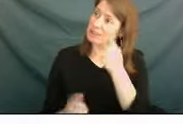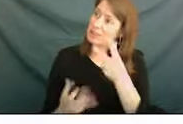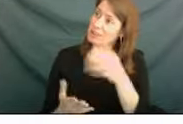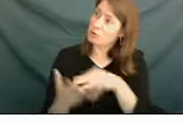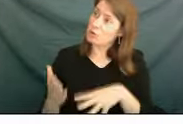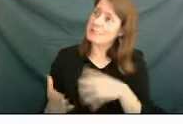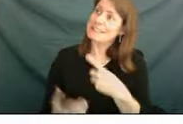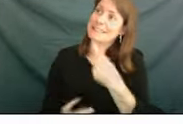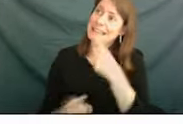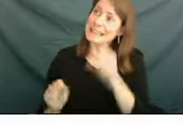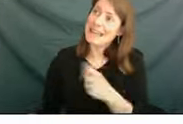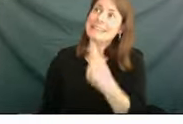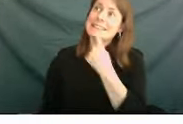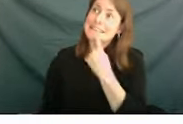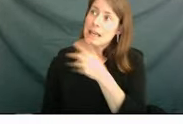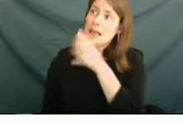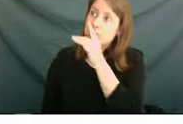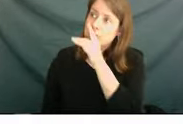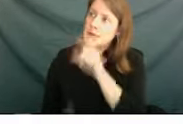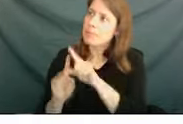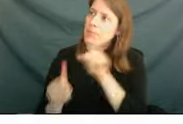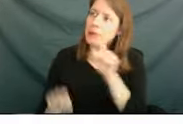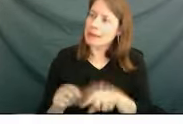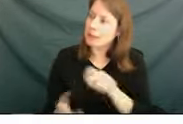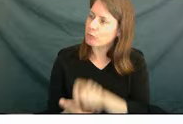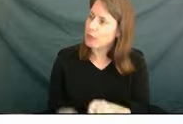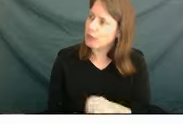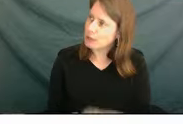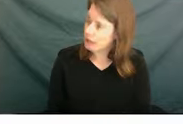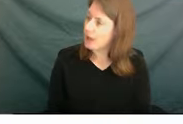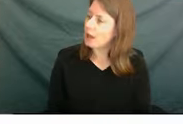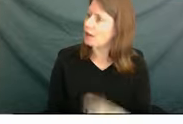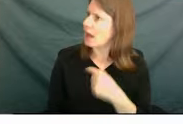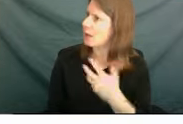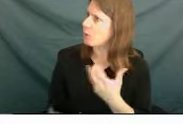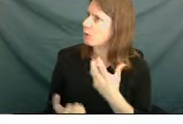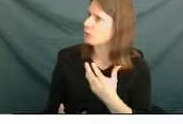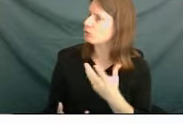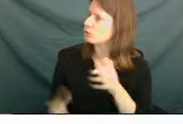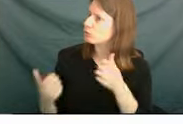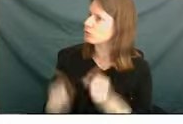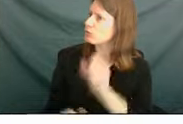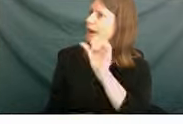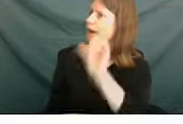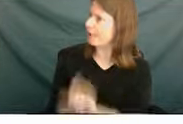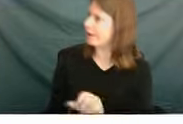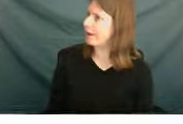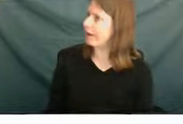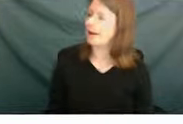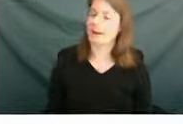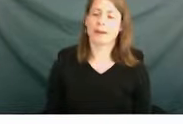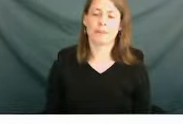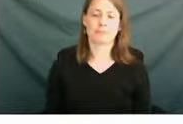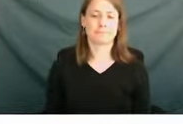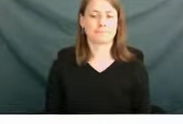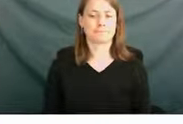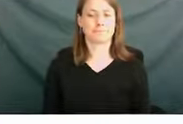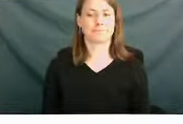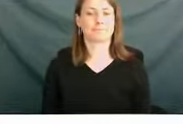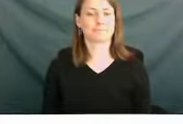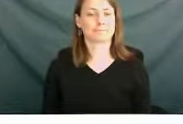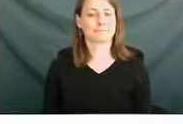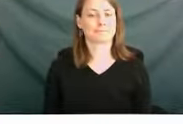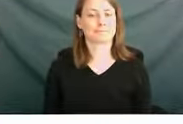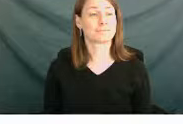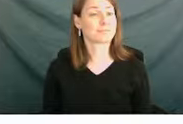haven't tried that I would like to try if I had the opportunity. And you can, or cutting out some key words about apartheid